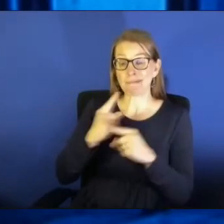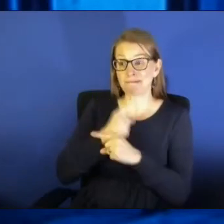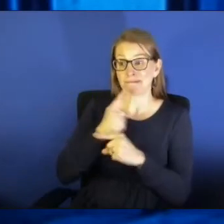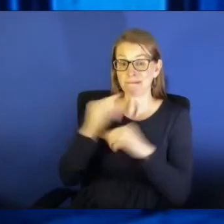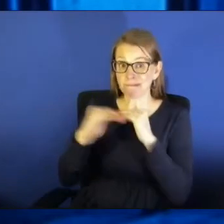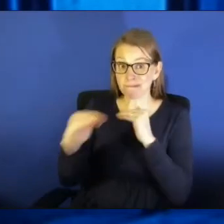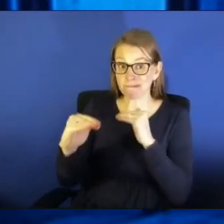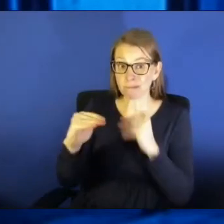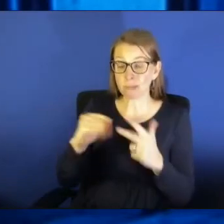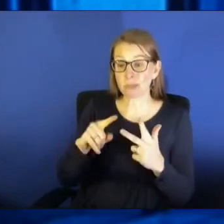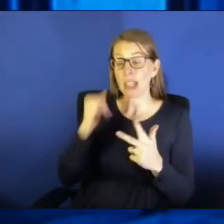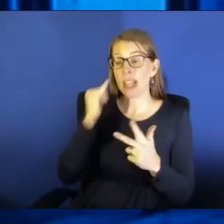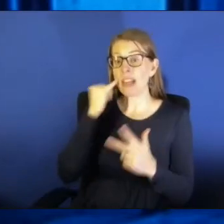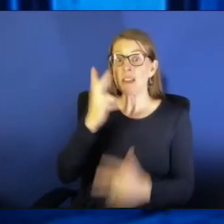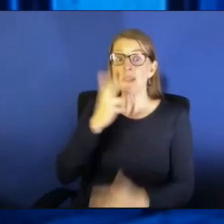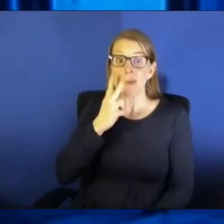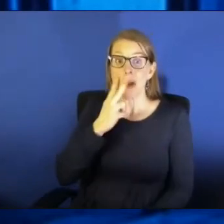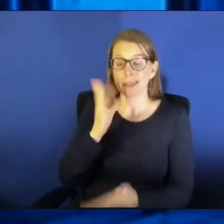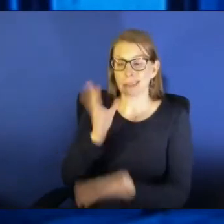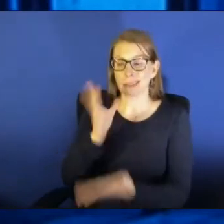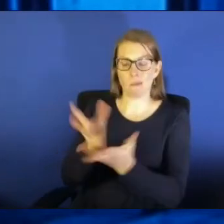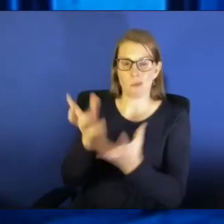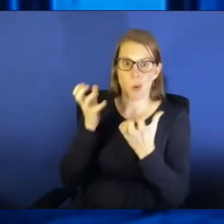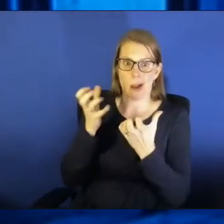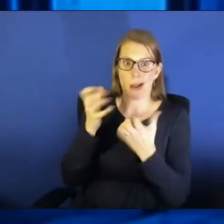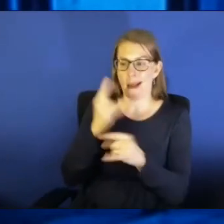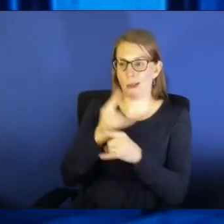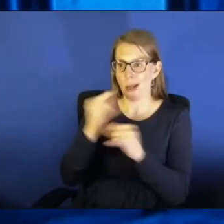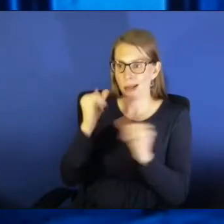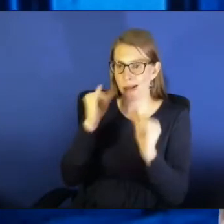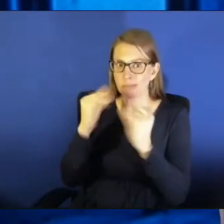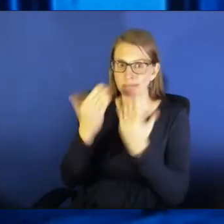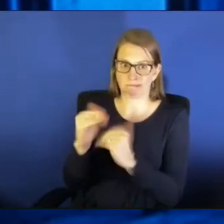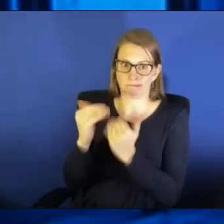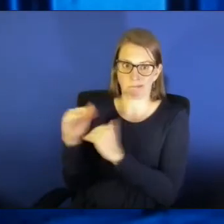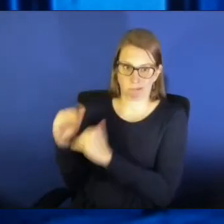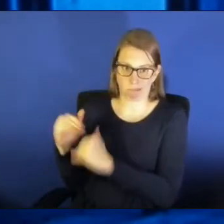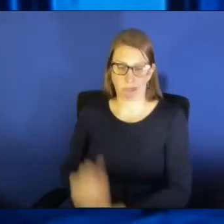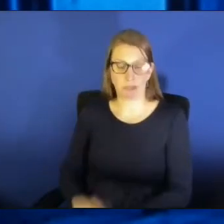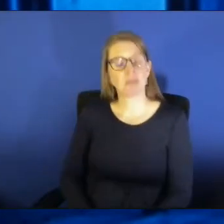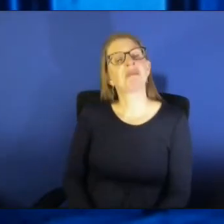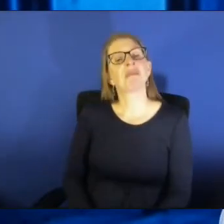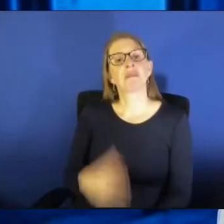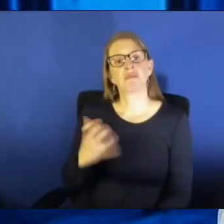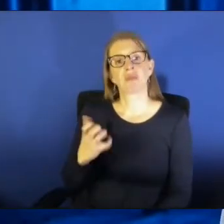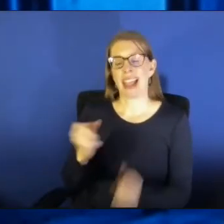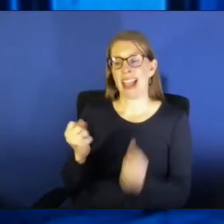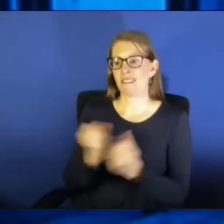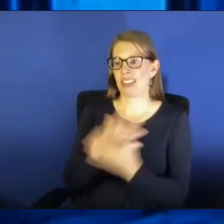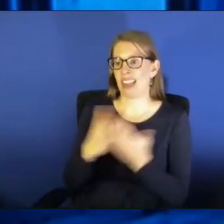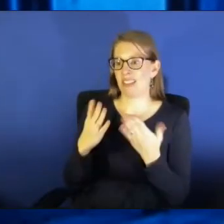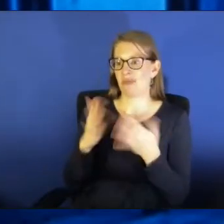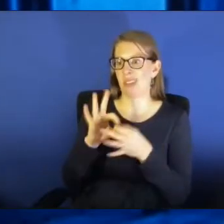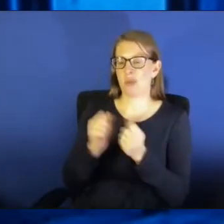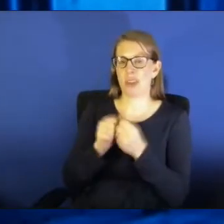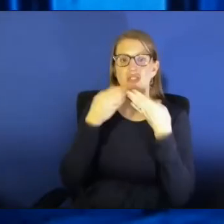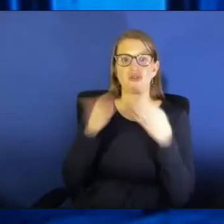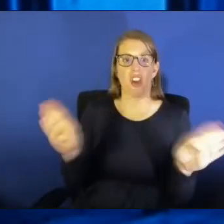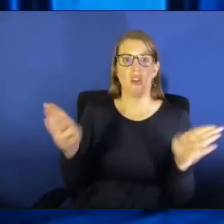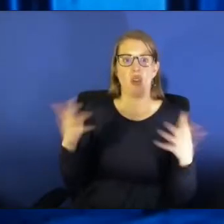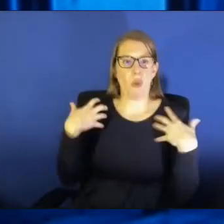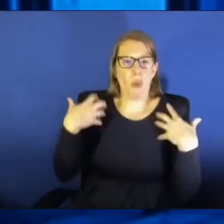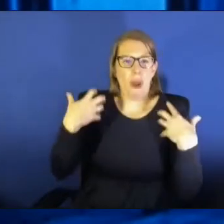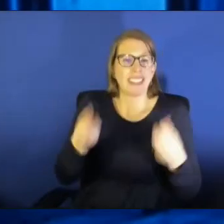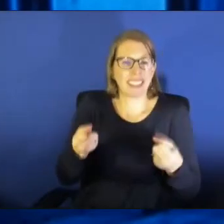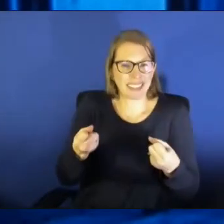you to stop. Watch your alcohol intake. All those things that are part of general wellness that we really want our